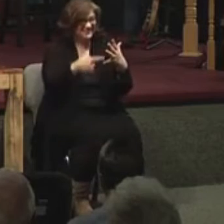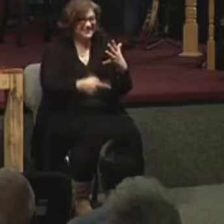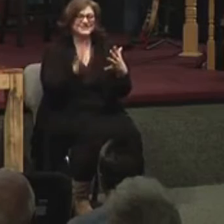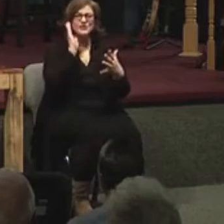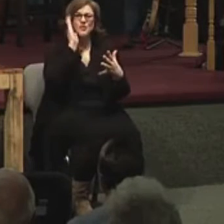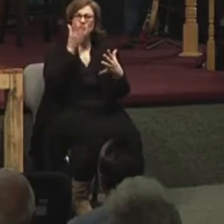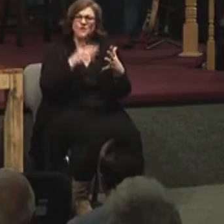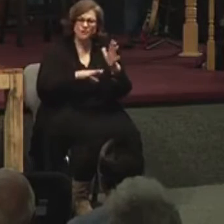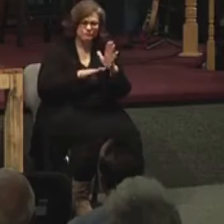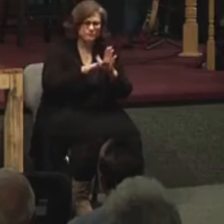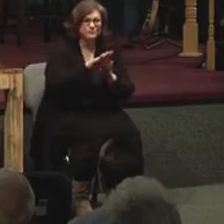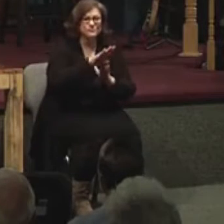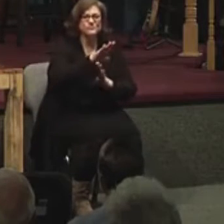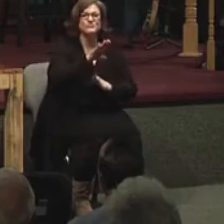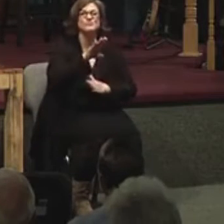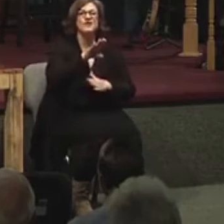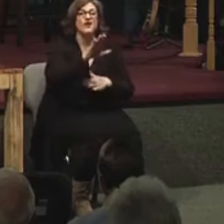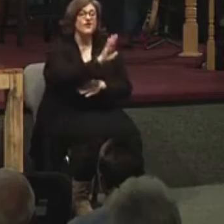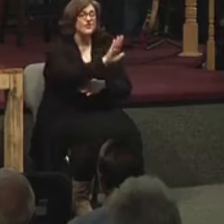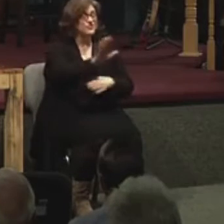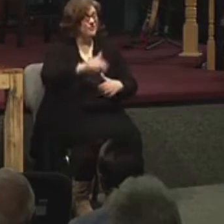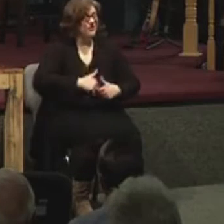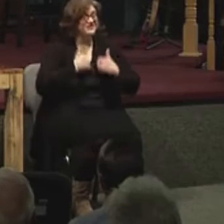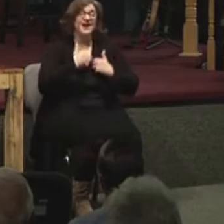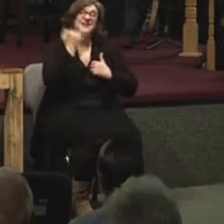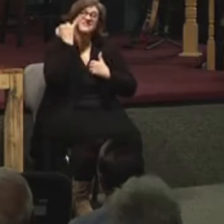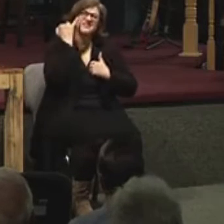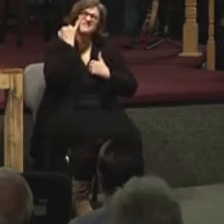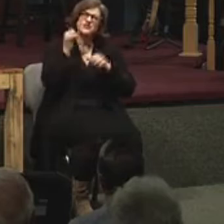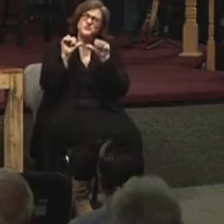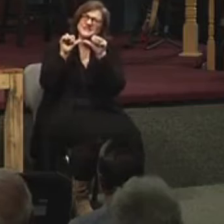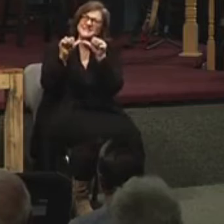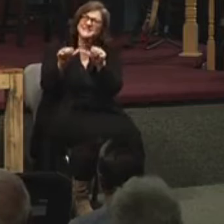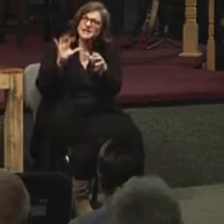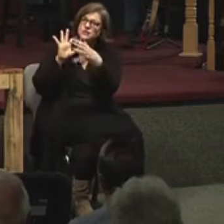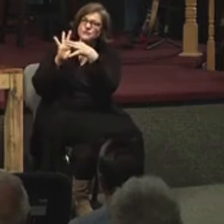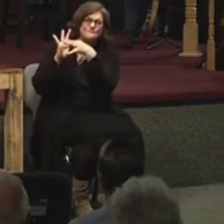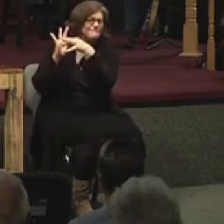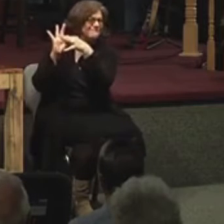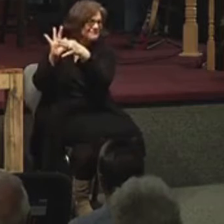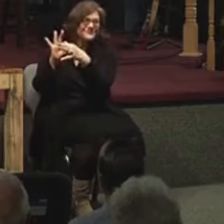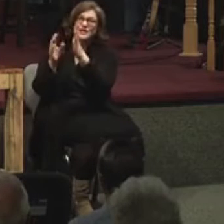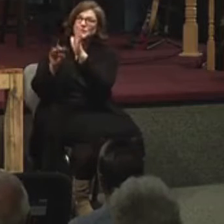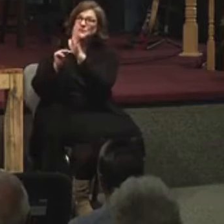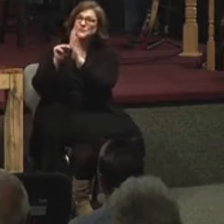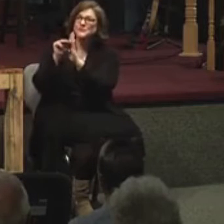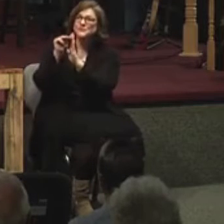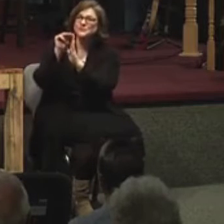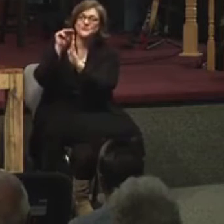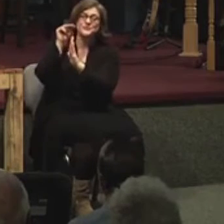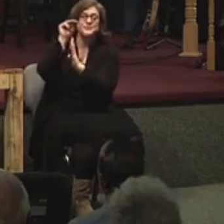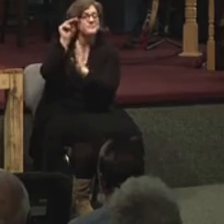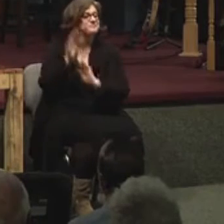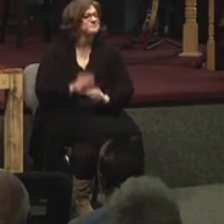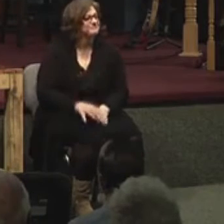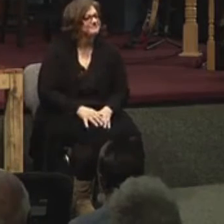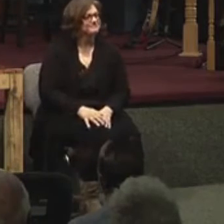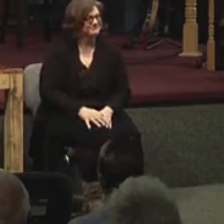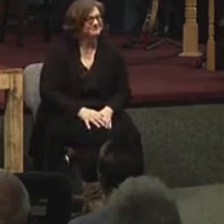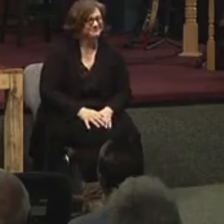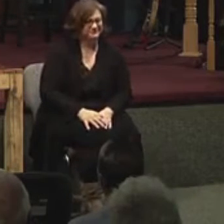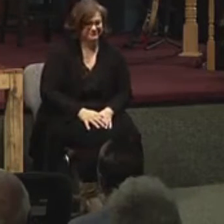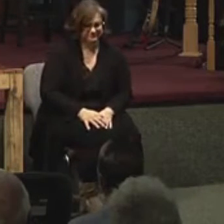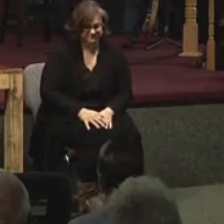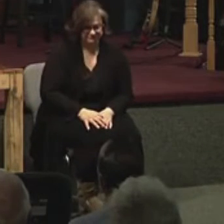in your life if you stay connected to him. These things will grow in your life, and guess what? Nobody's going to have a problem with that. There's no law against these